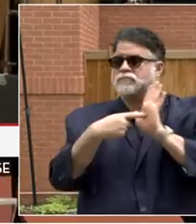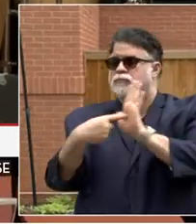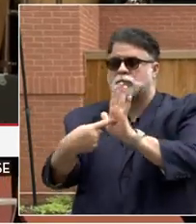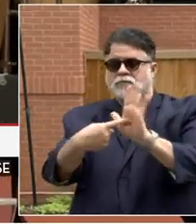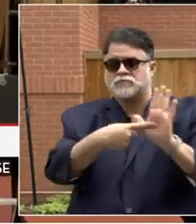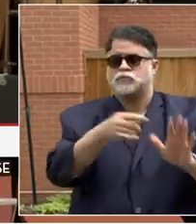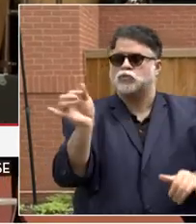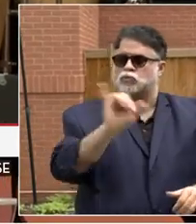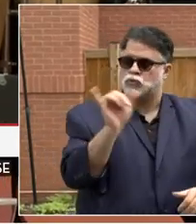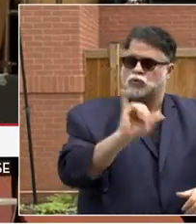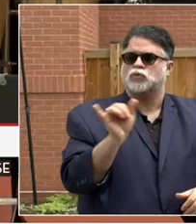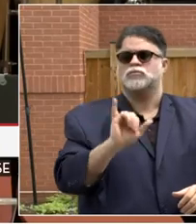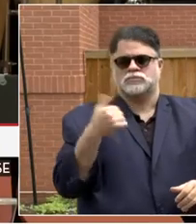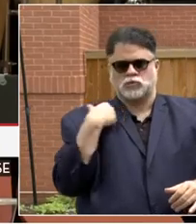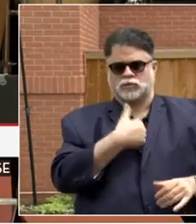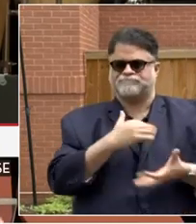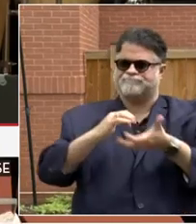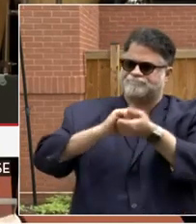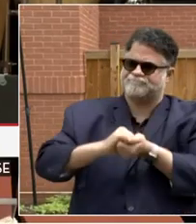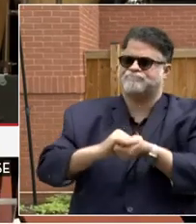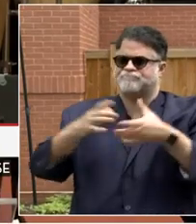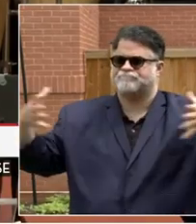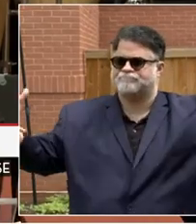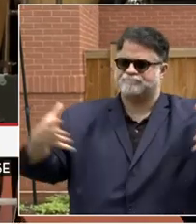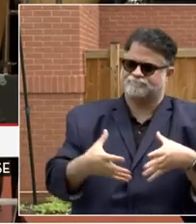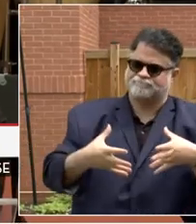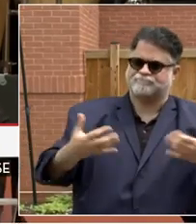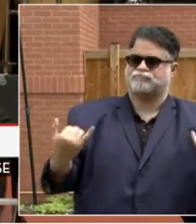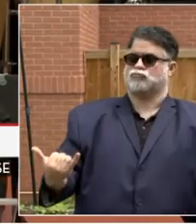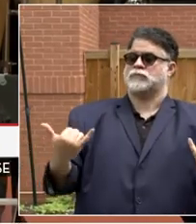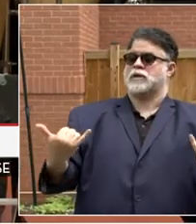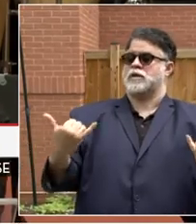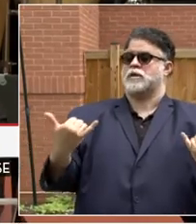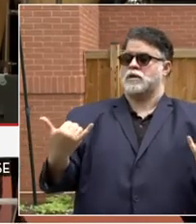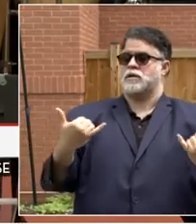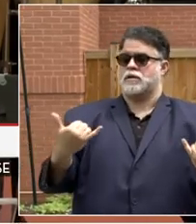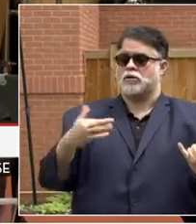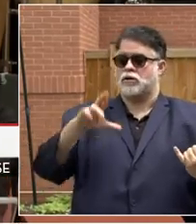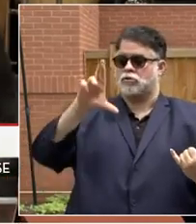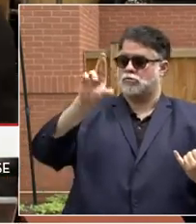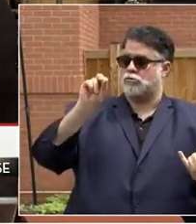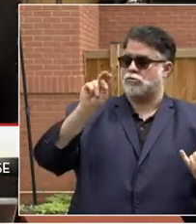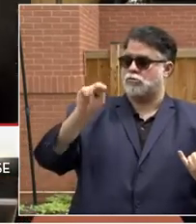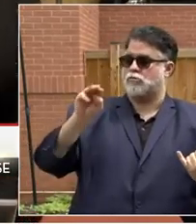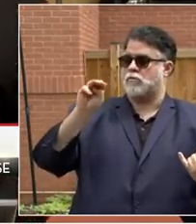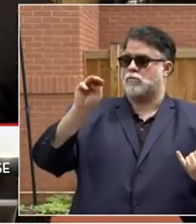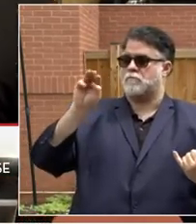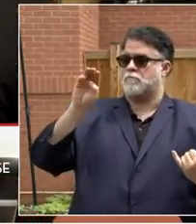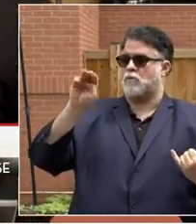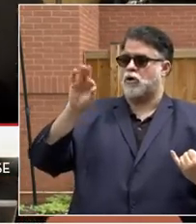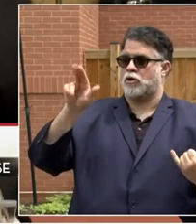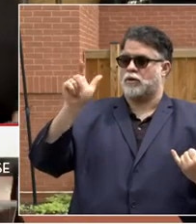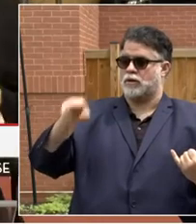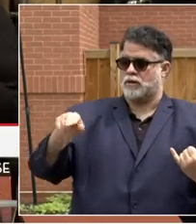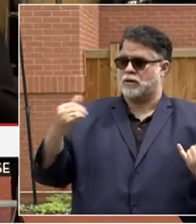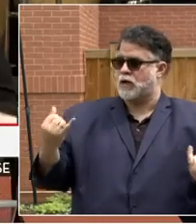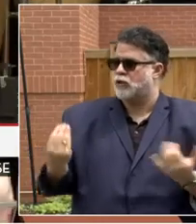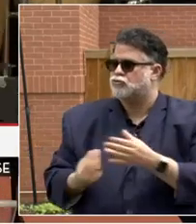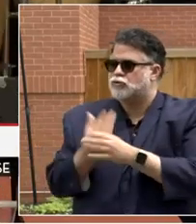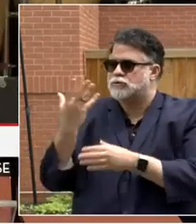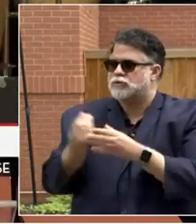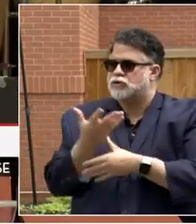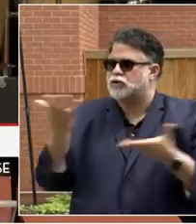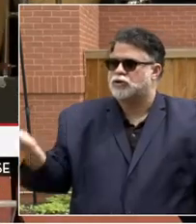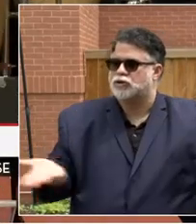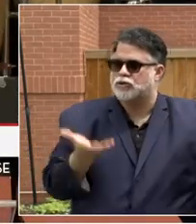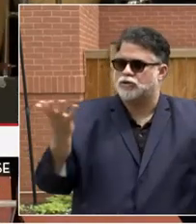Today, being here in Ronald Moulton's Secret Garden, in the community on MLK, joined by all of